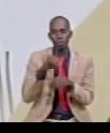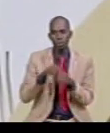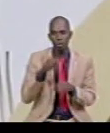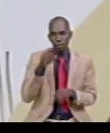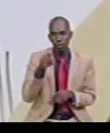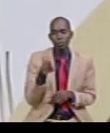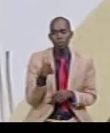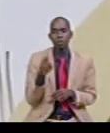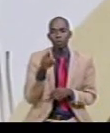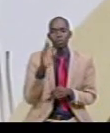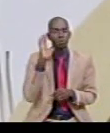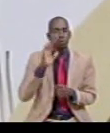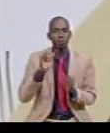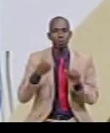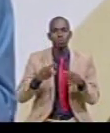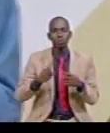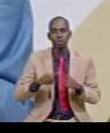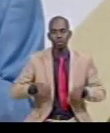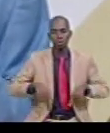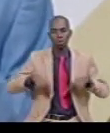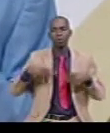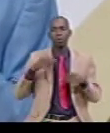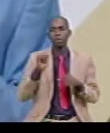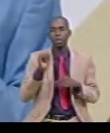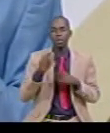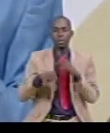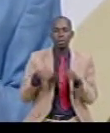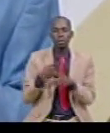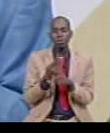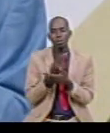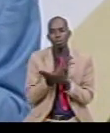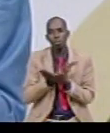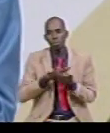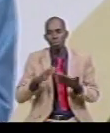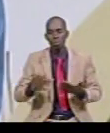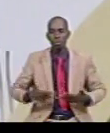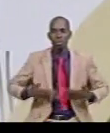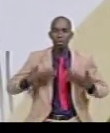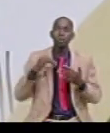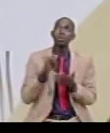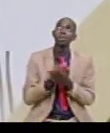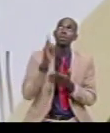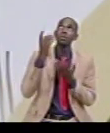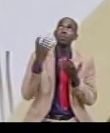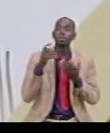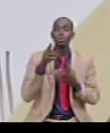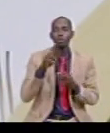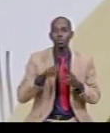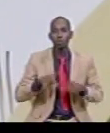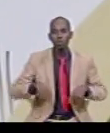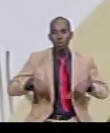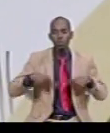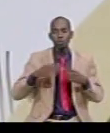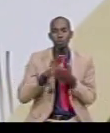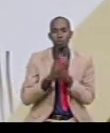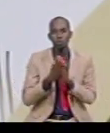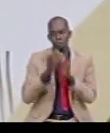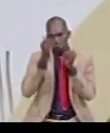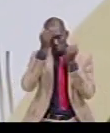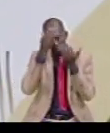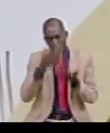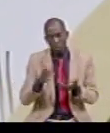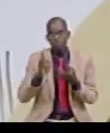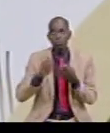life God wants you to live, walking in holiness and righteousness, obedient to all the instruction and command of the Lord every